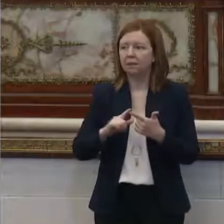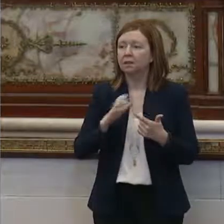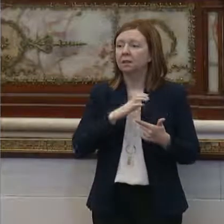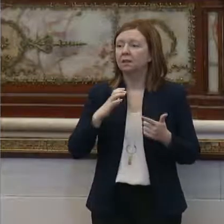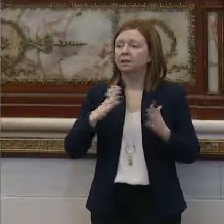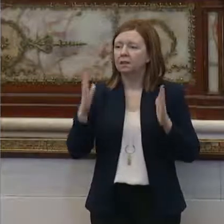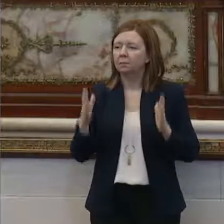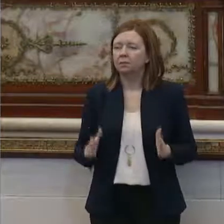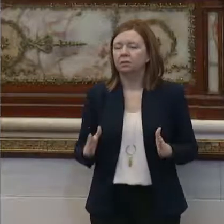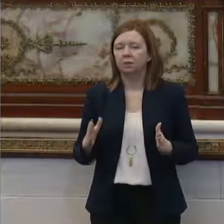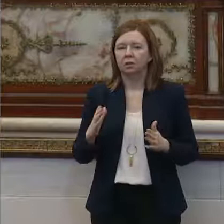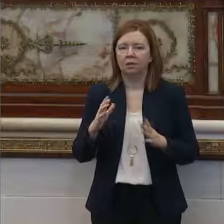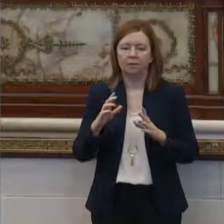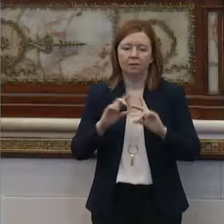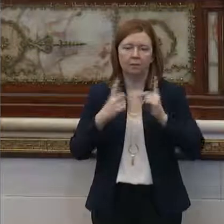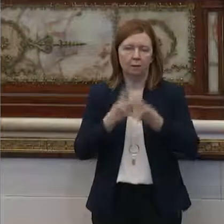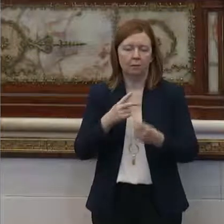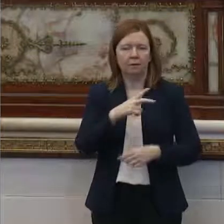Department of Parks and Recreation.